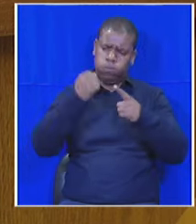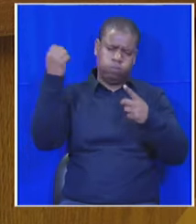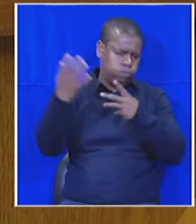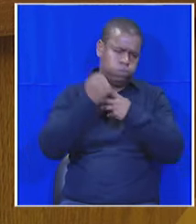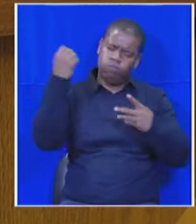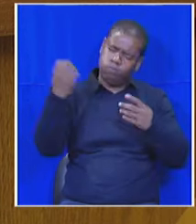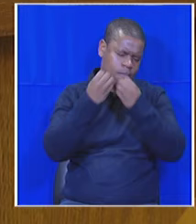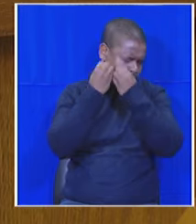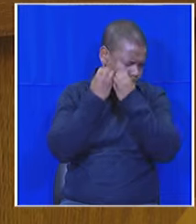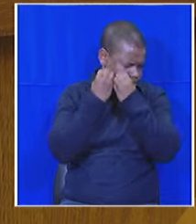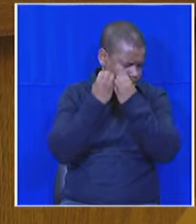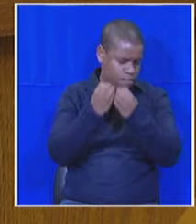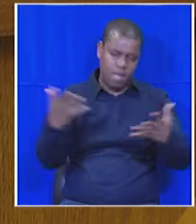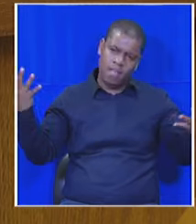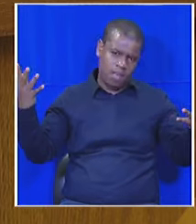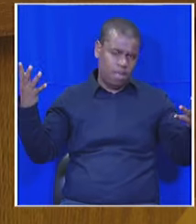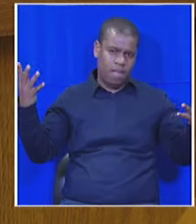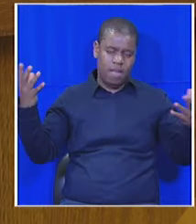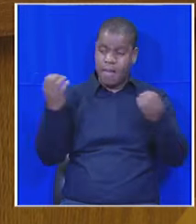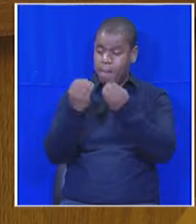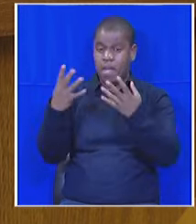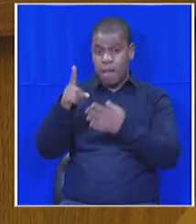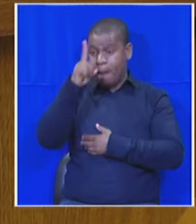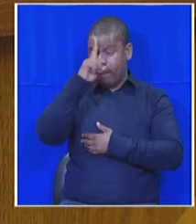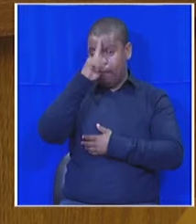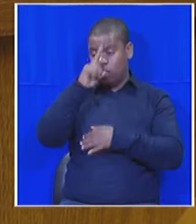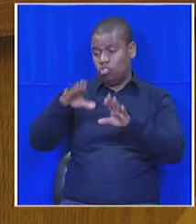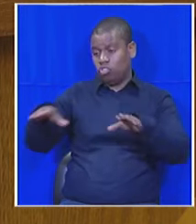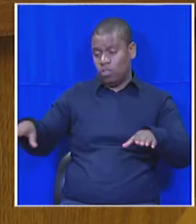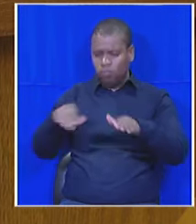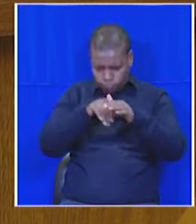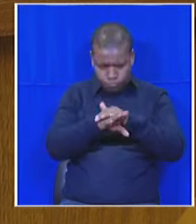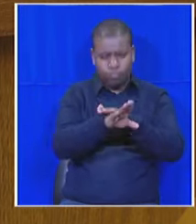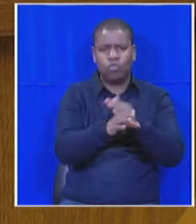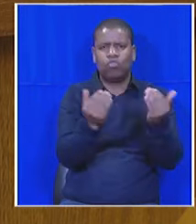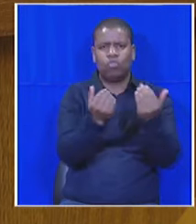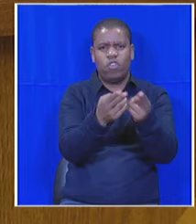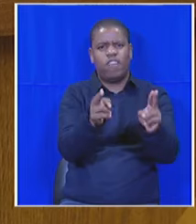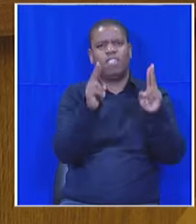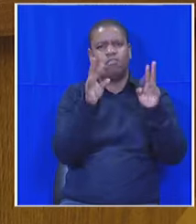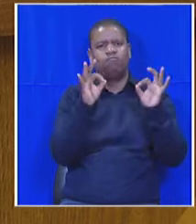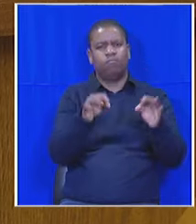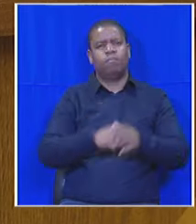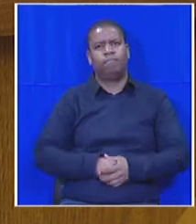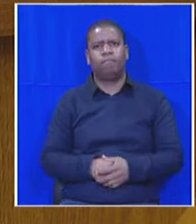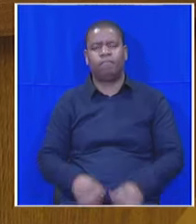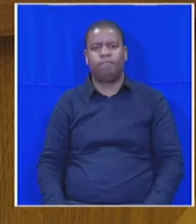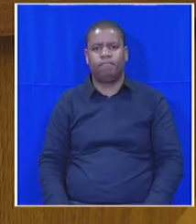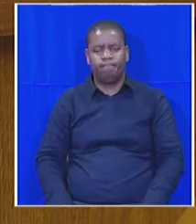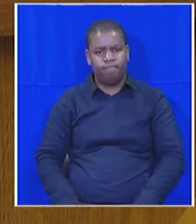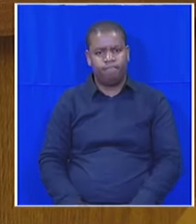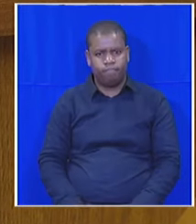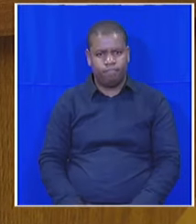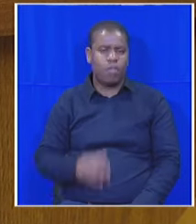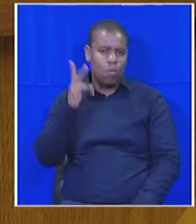got many black children and white with PhDs and masters. So